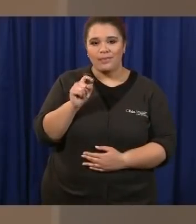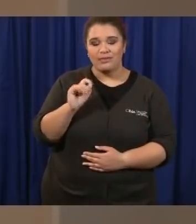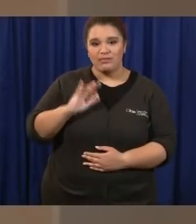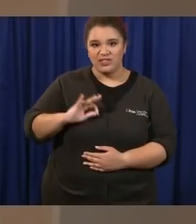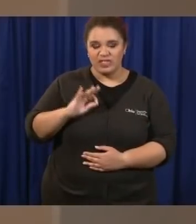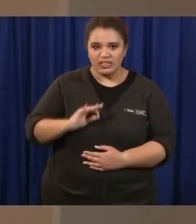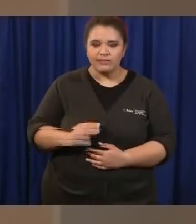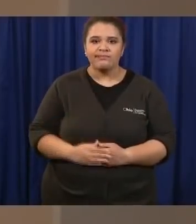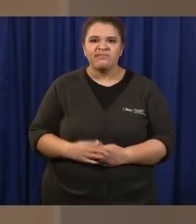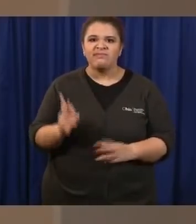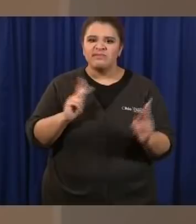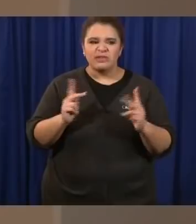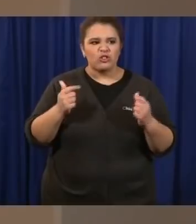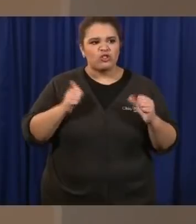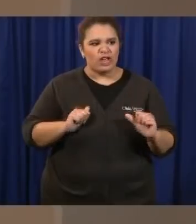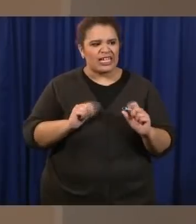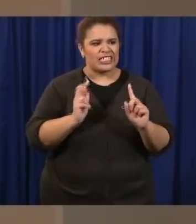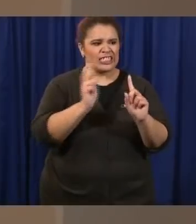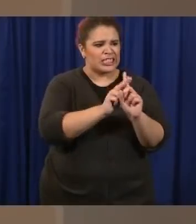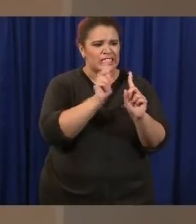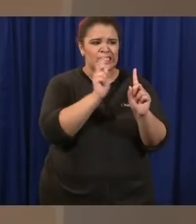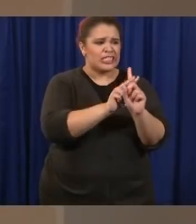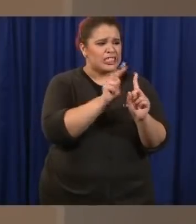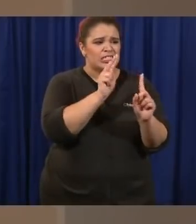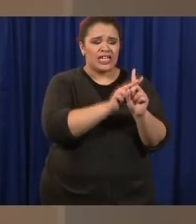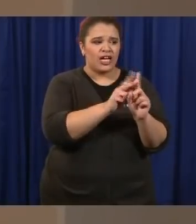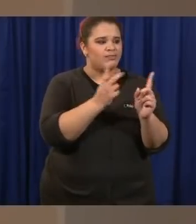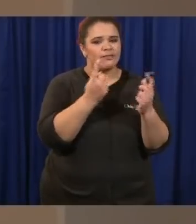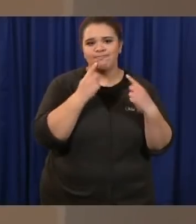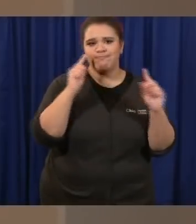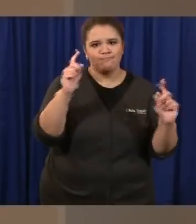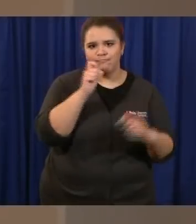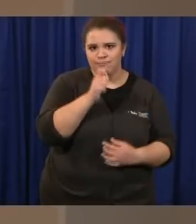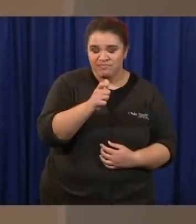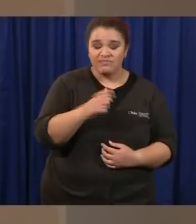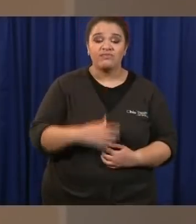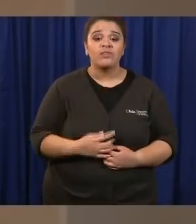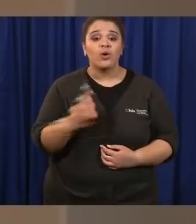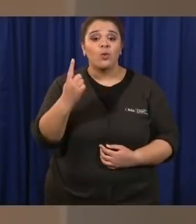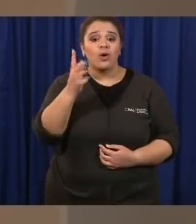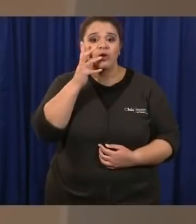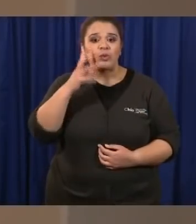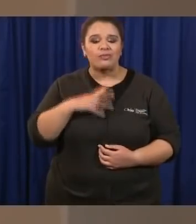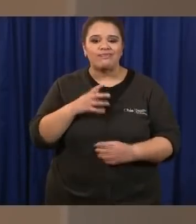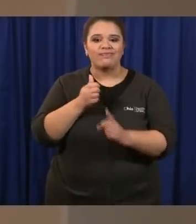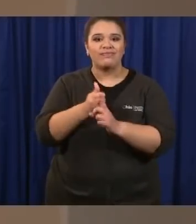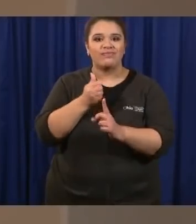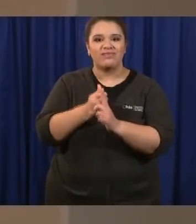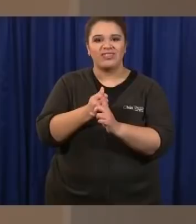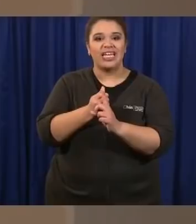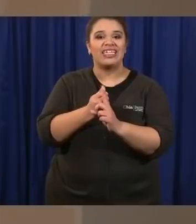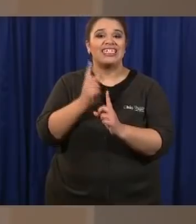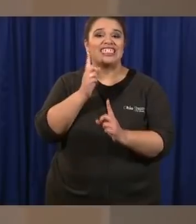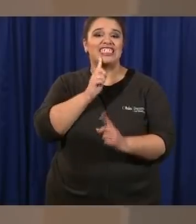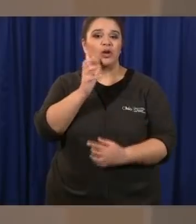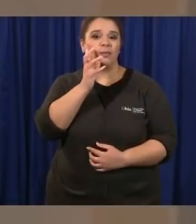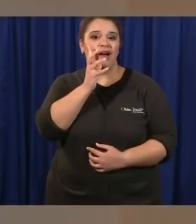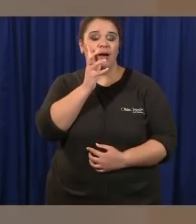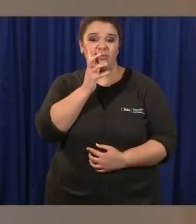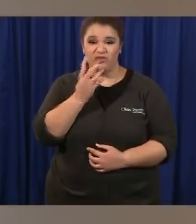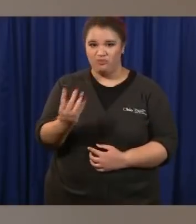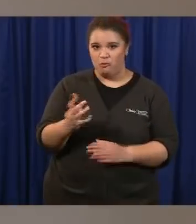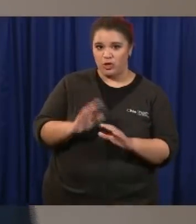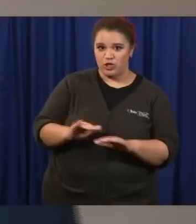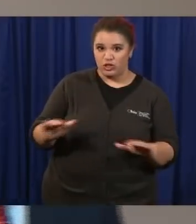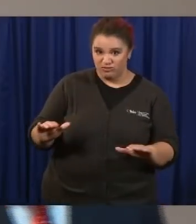We got an email from Alyssa, who is a single mother of 4, and she says she had a down payment for a house. She applied for benefits on the 21st,